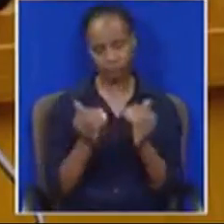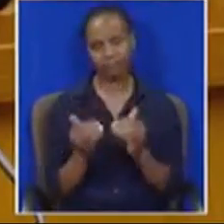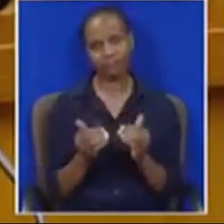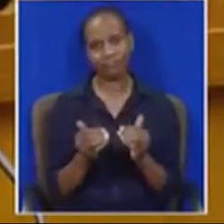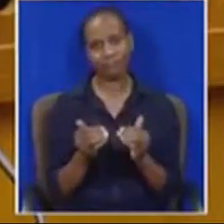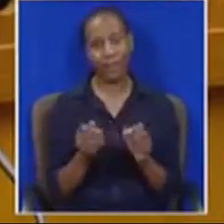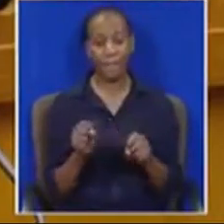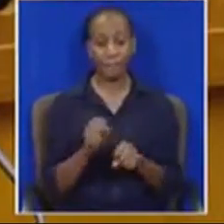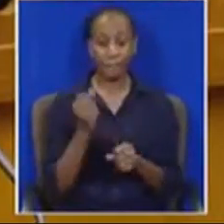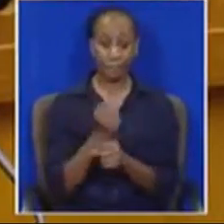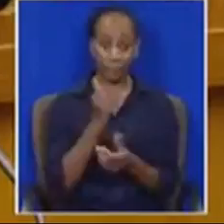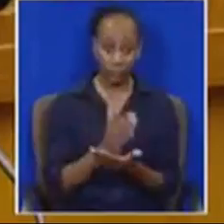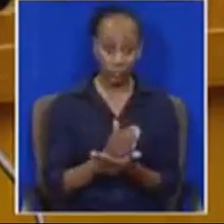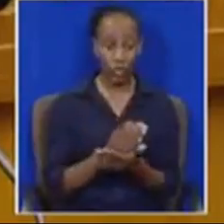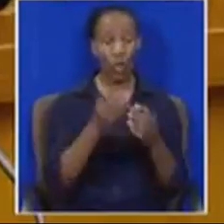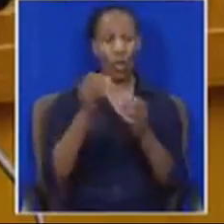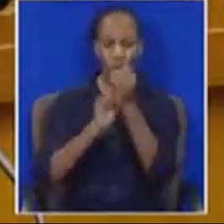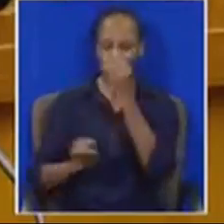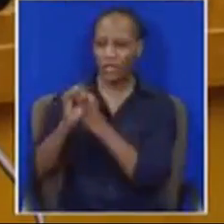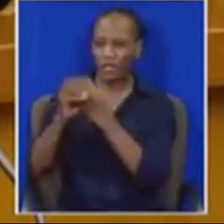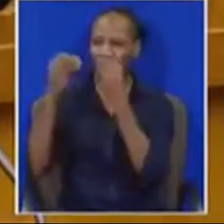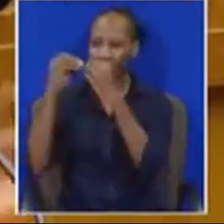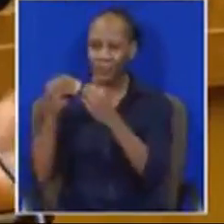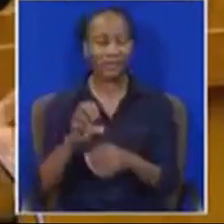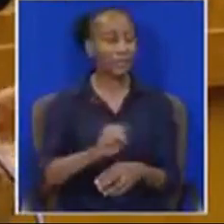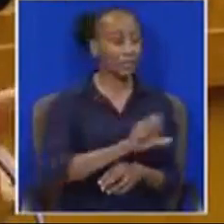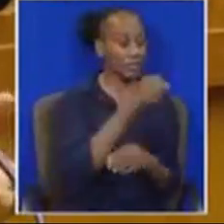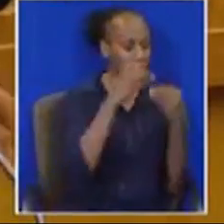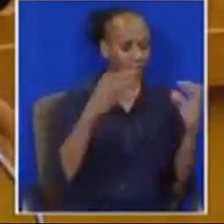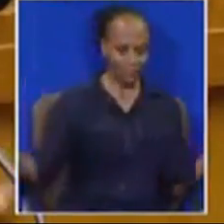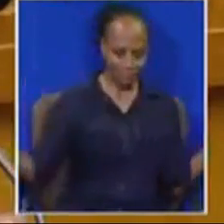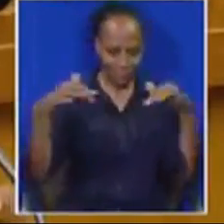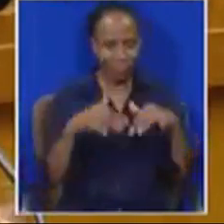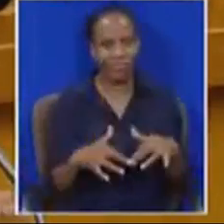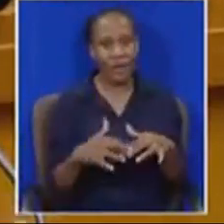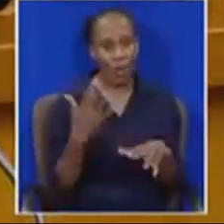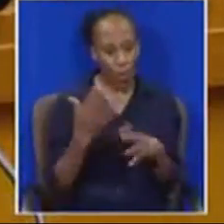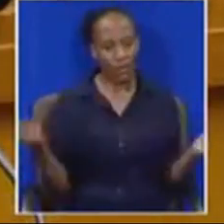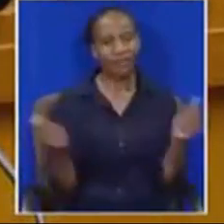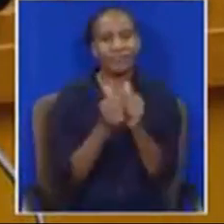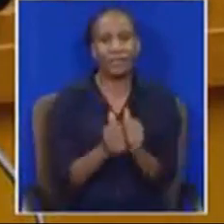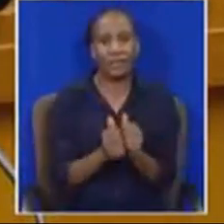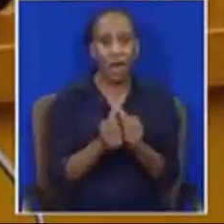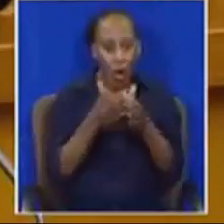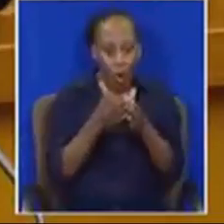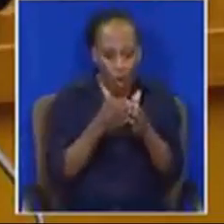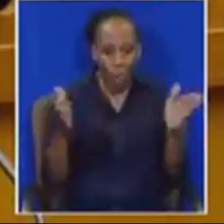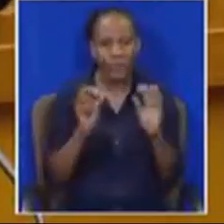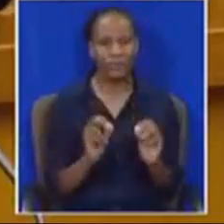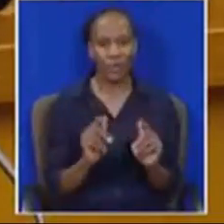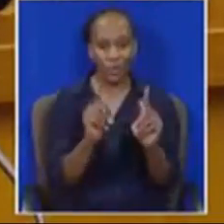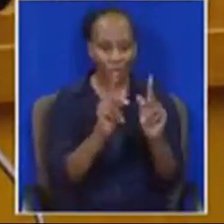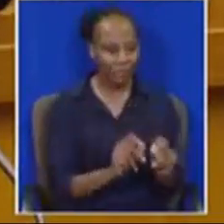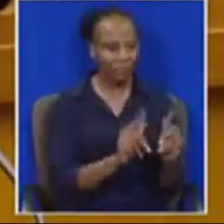targeting both domestic and international investors to market the compelling investment opportunities to